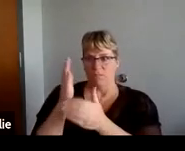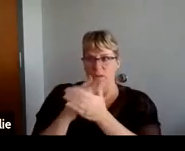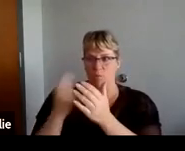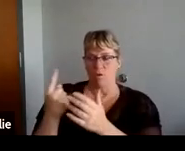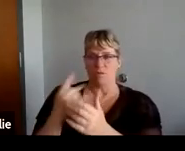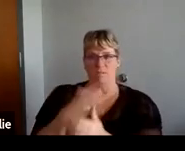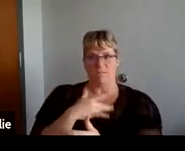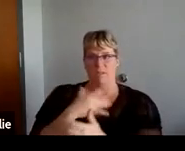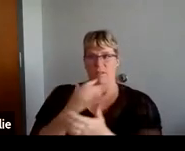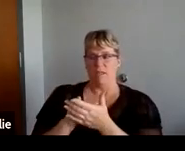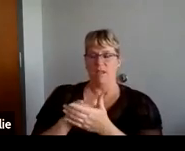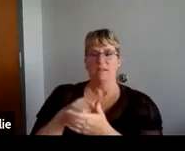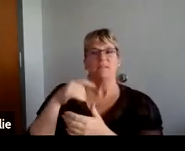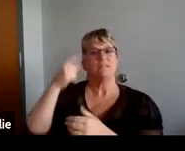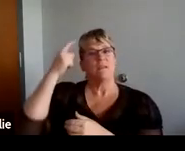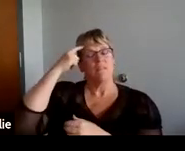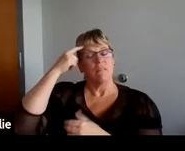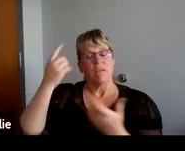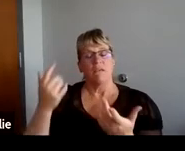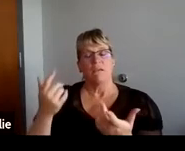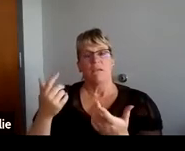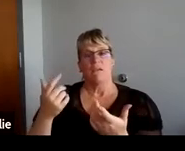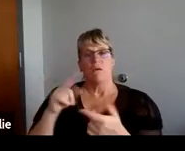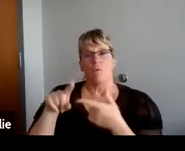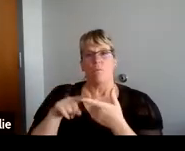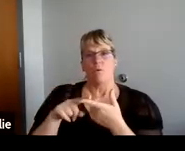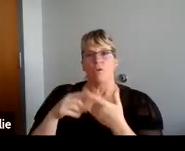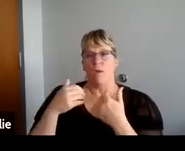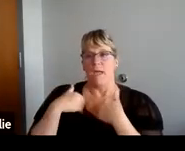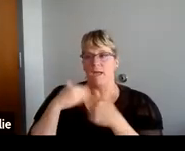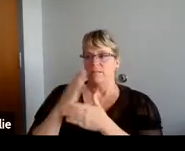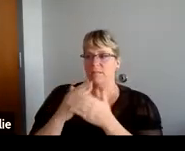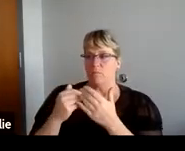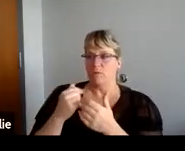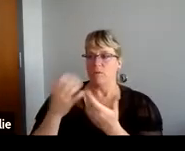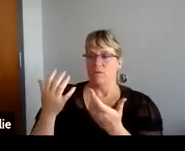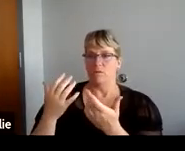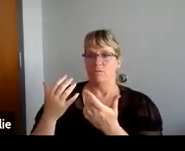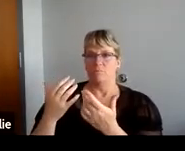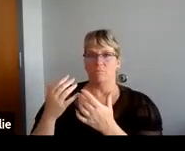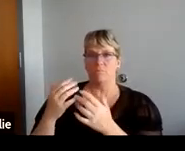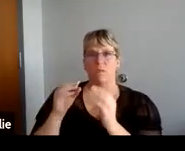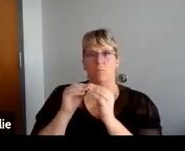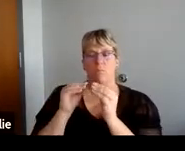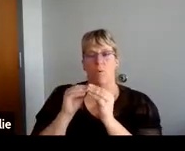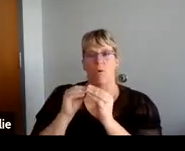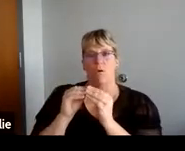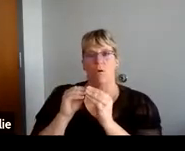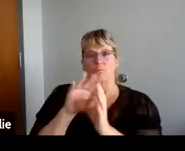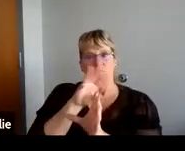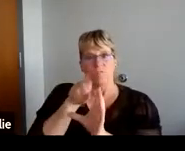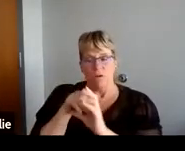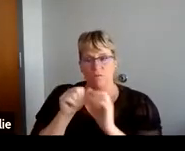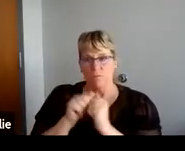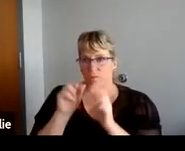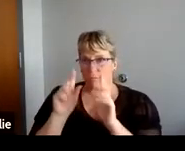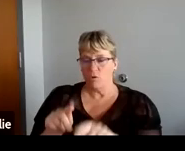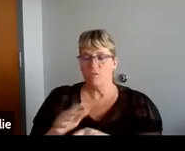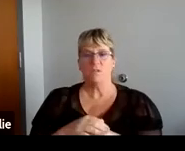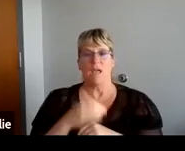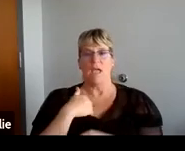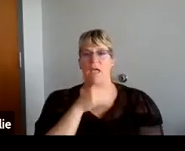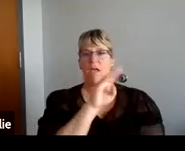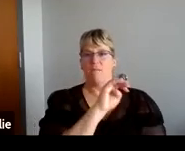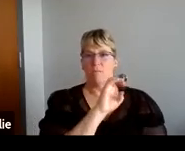to think cognitively. When there's too much dopamine, we may have movement disorders. If we don't have